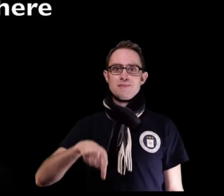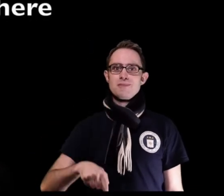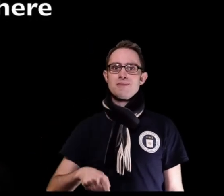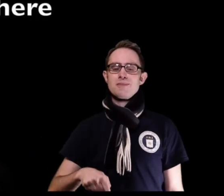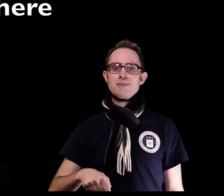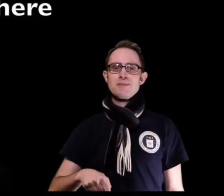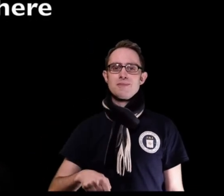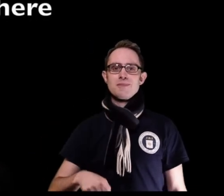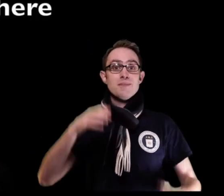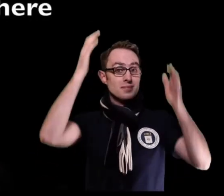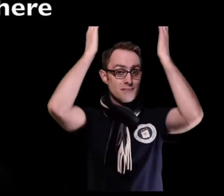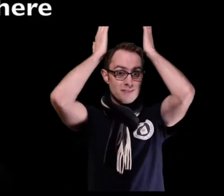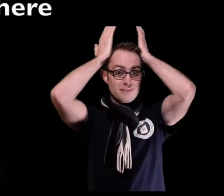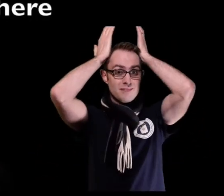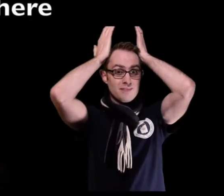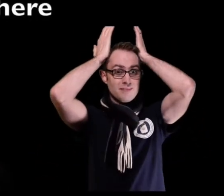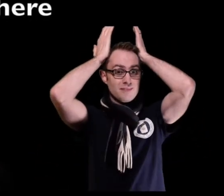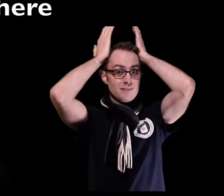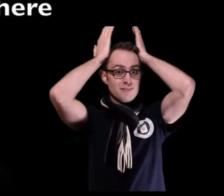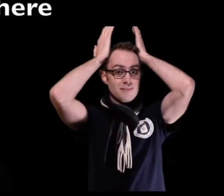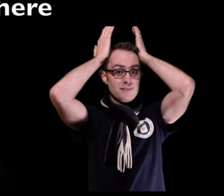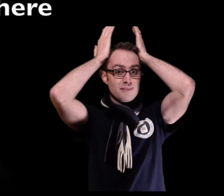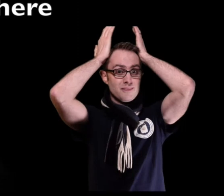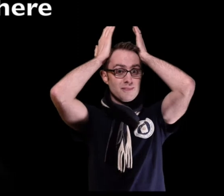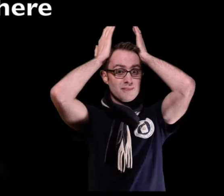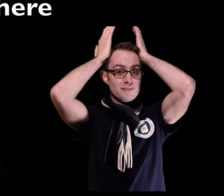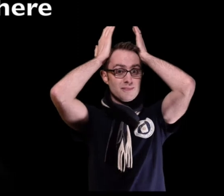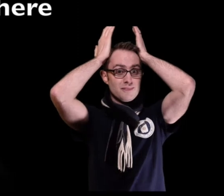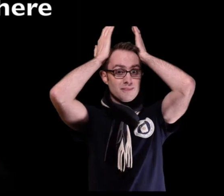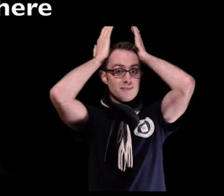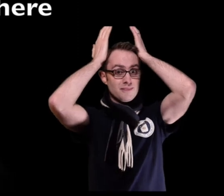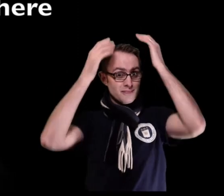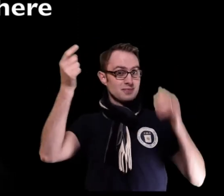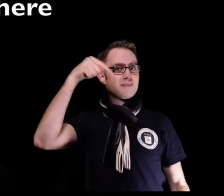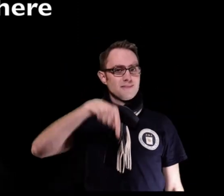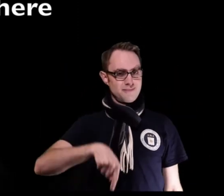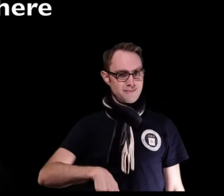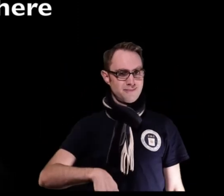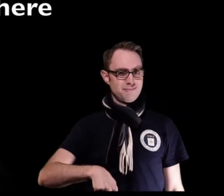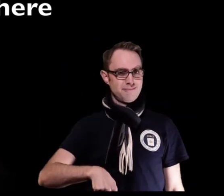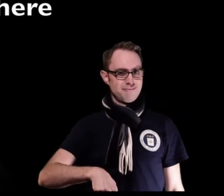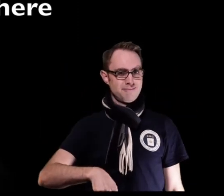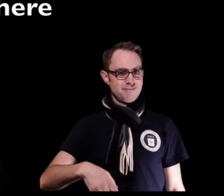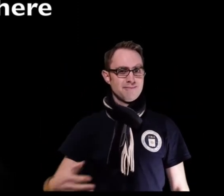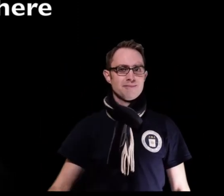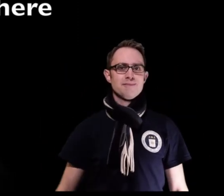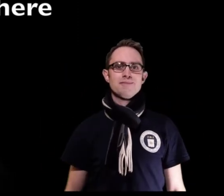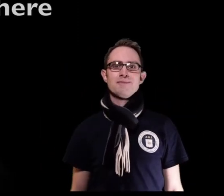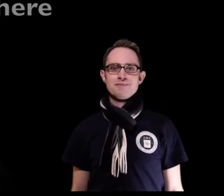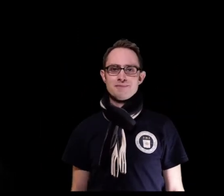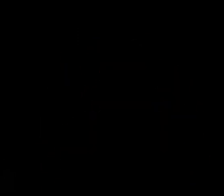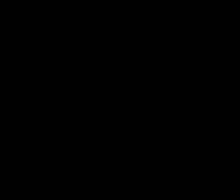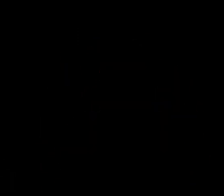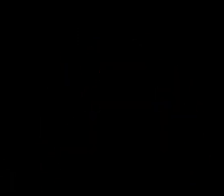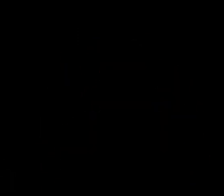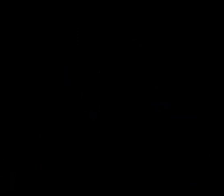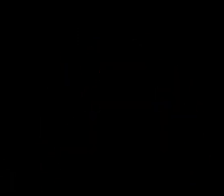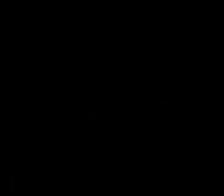He's arrived. The king of the universe is here.